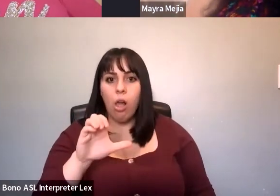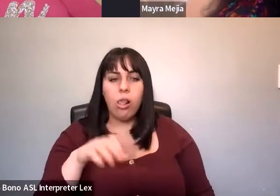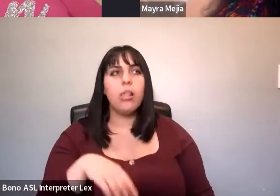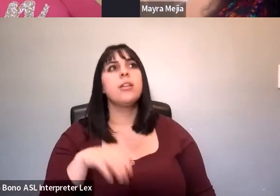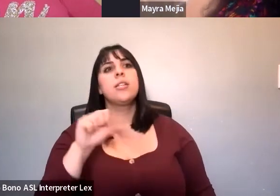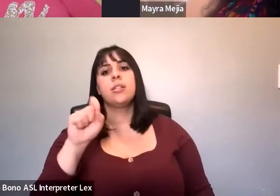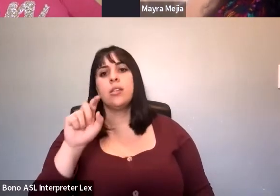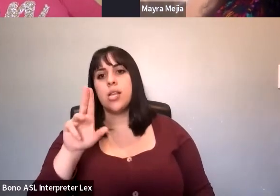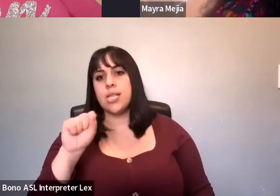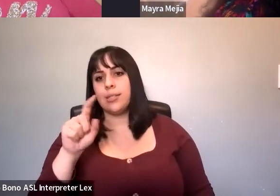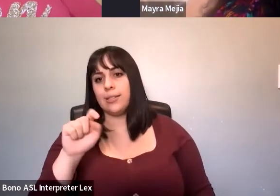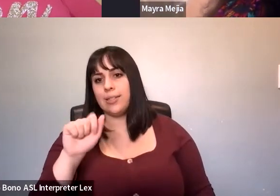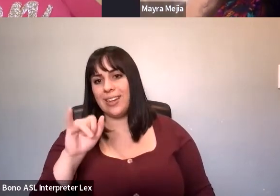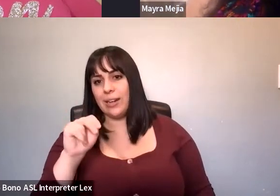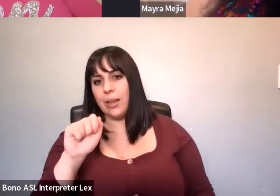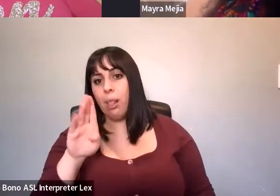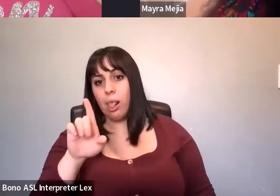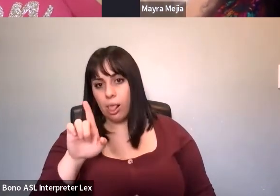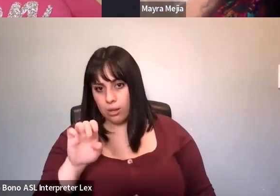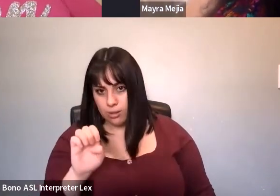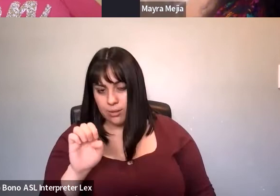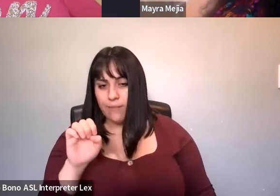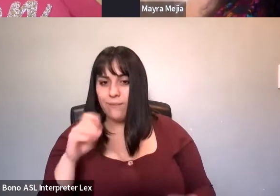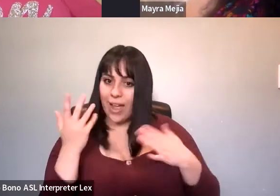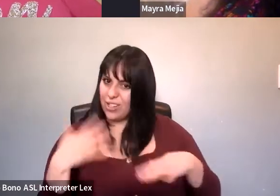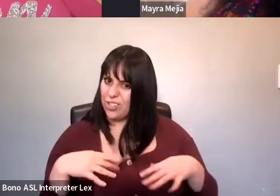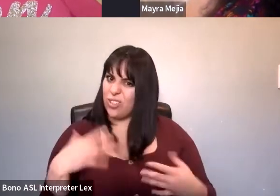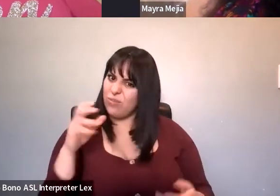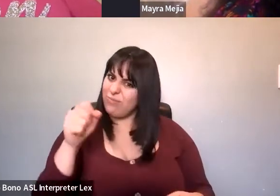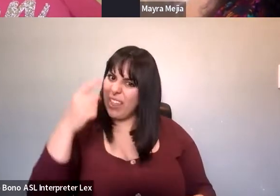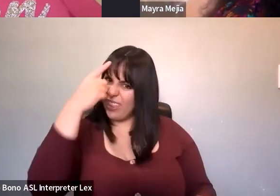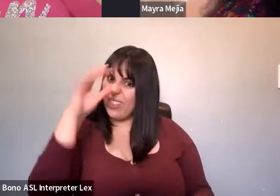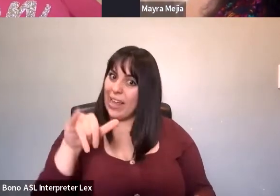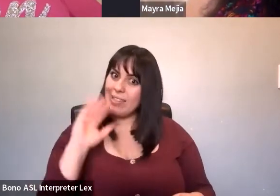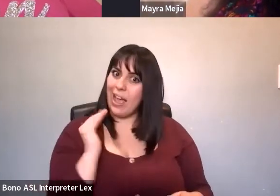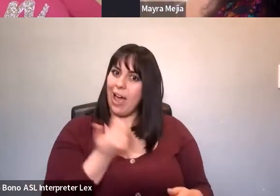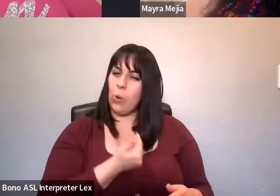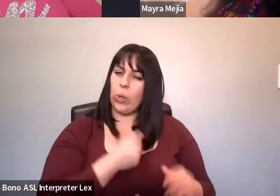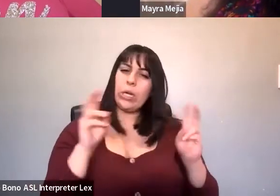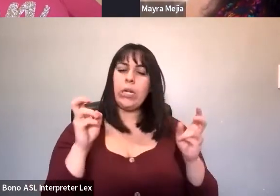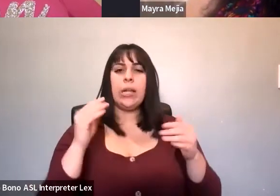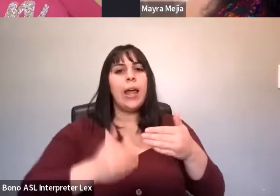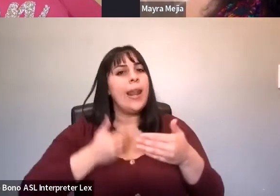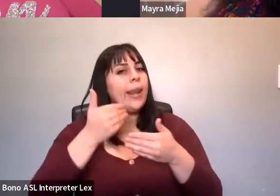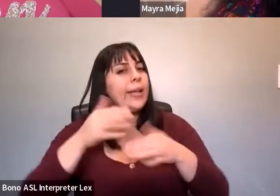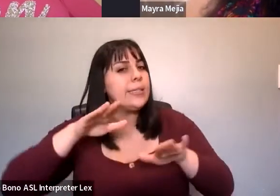But I don't see, I think that's the next step. A younger, youthful